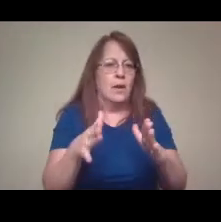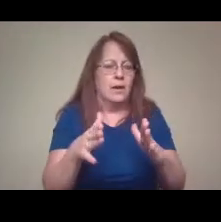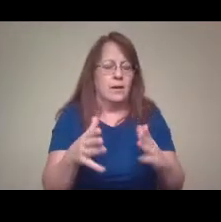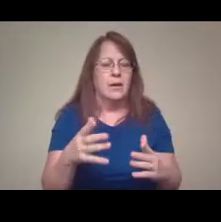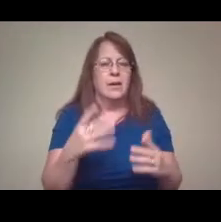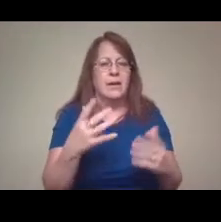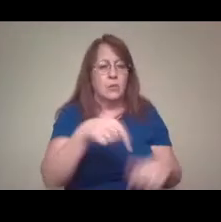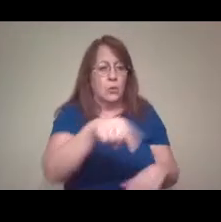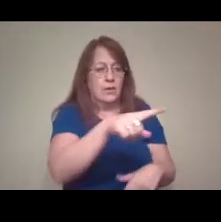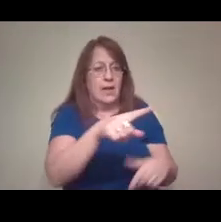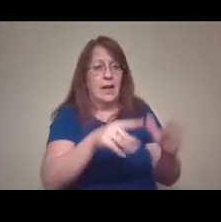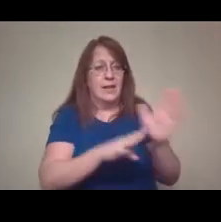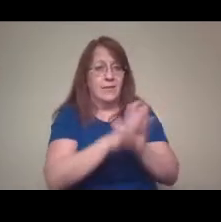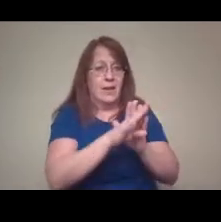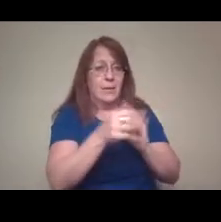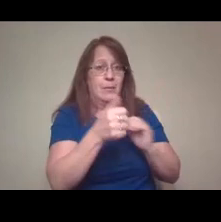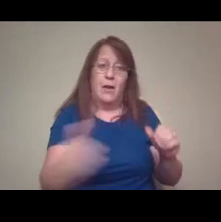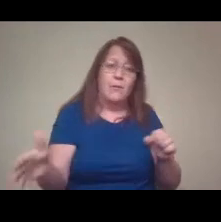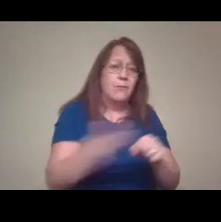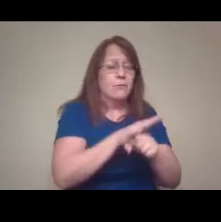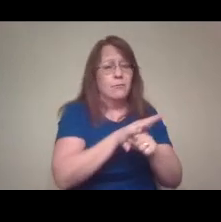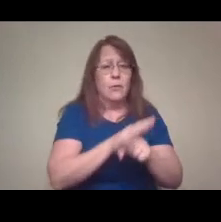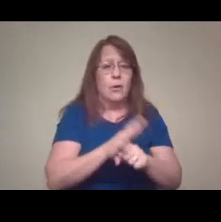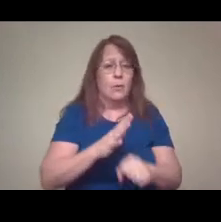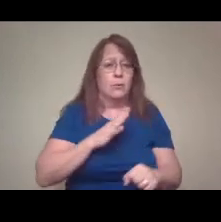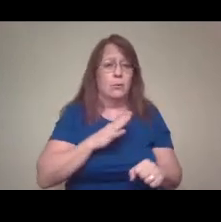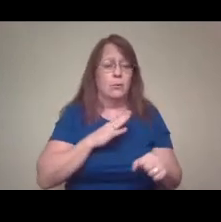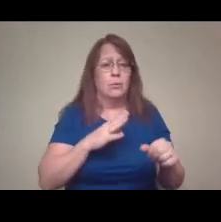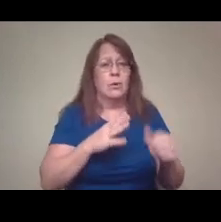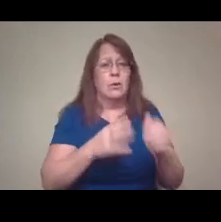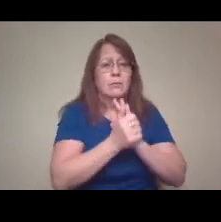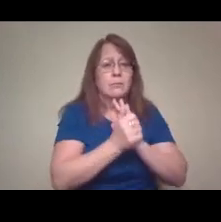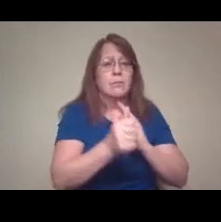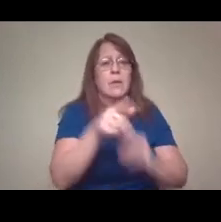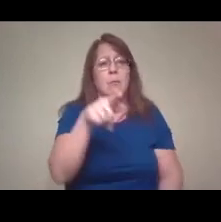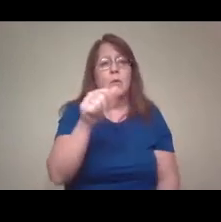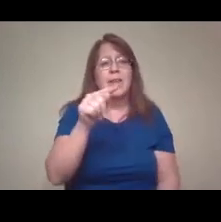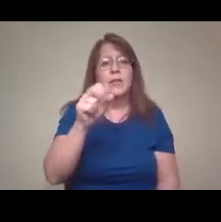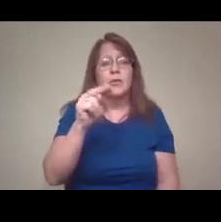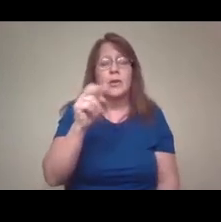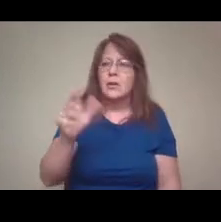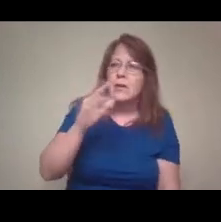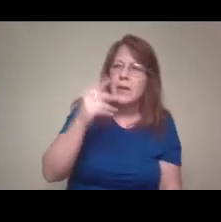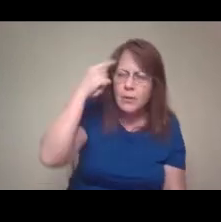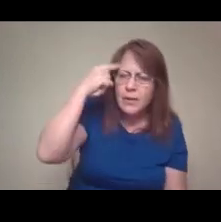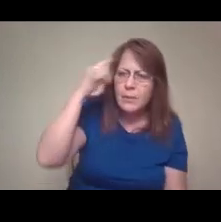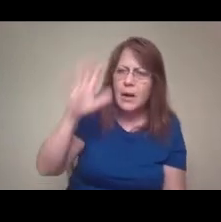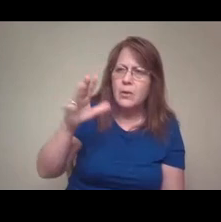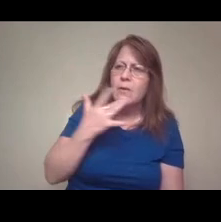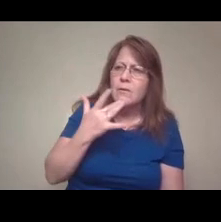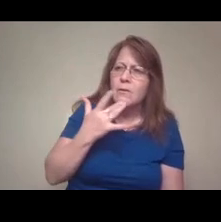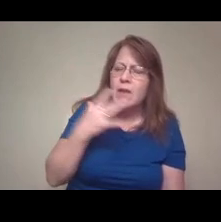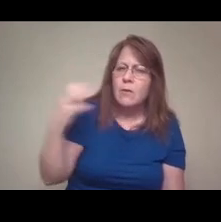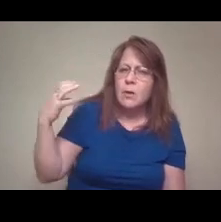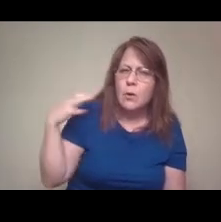their full potential. And a perfect example of this is if you think about your favorite coach or your favorite teacher,